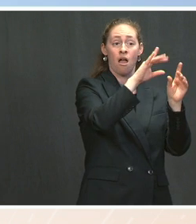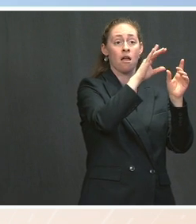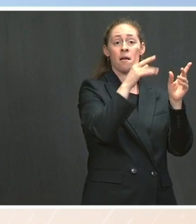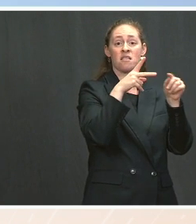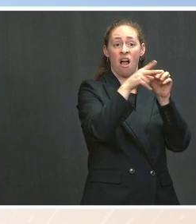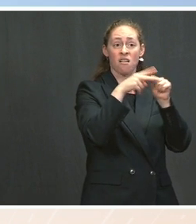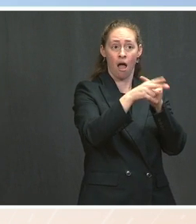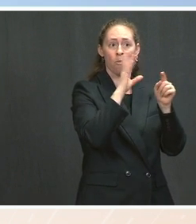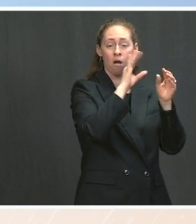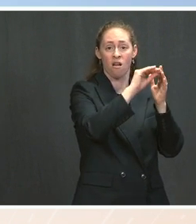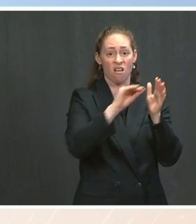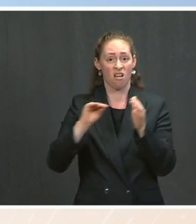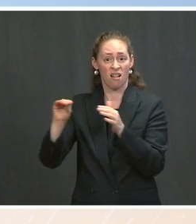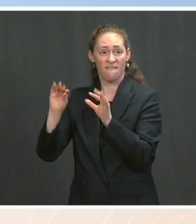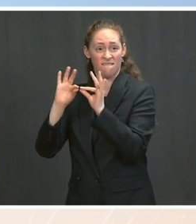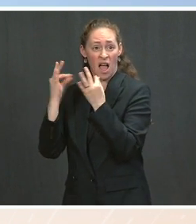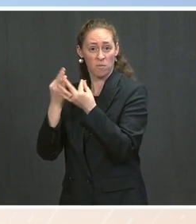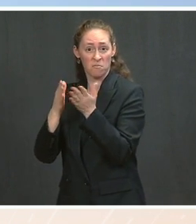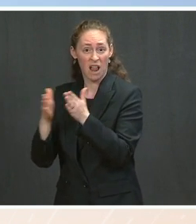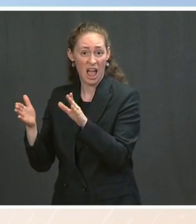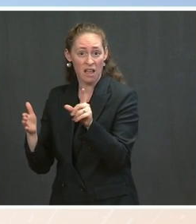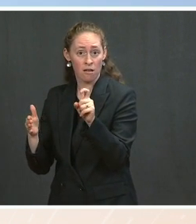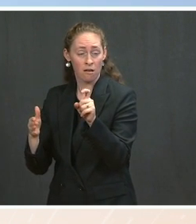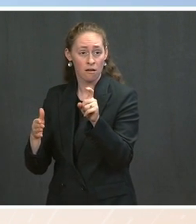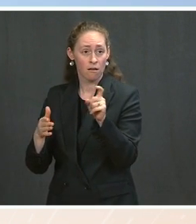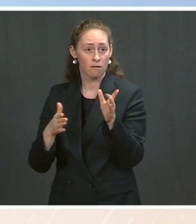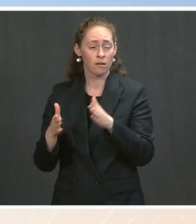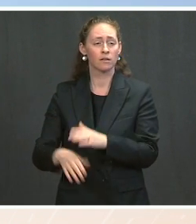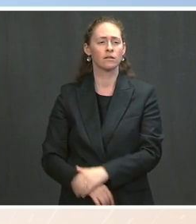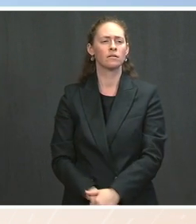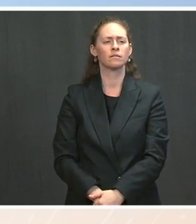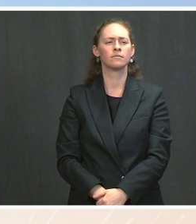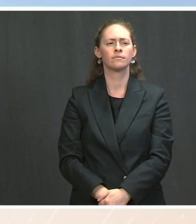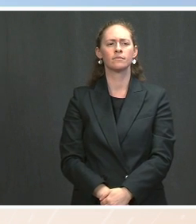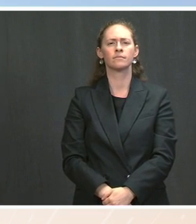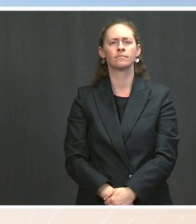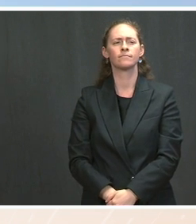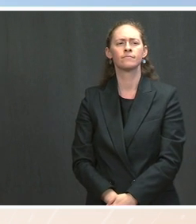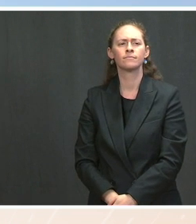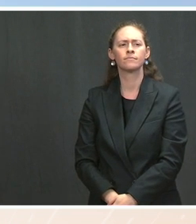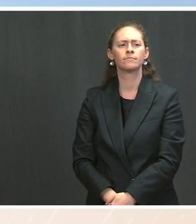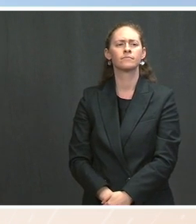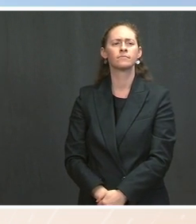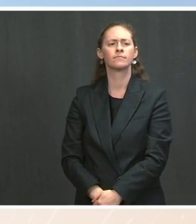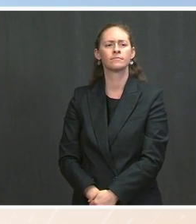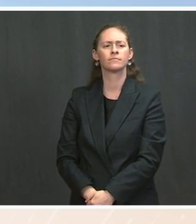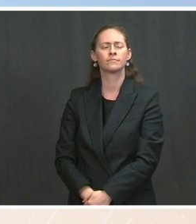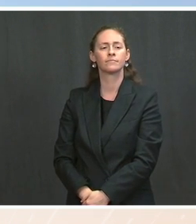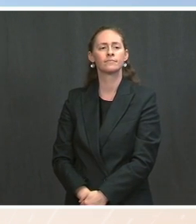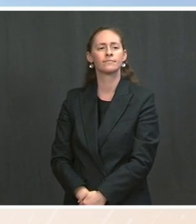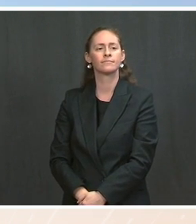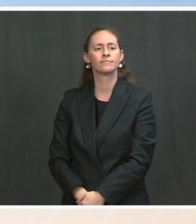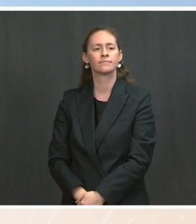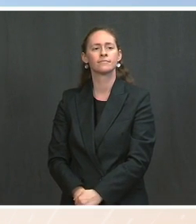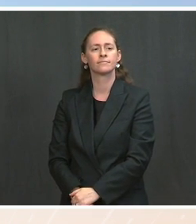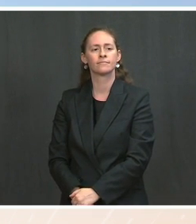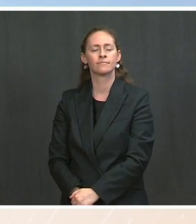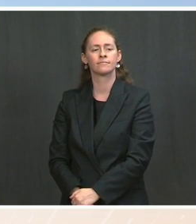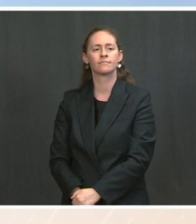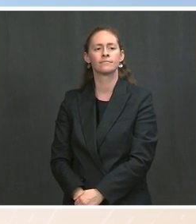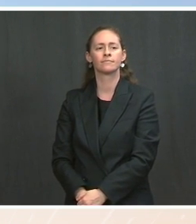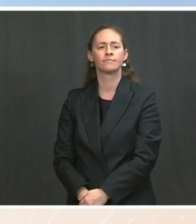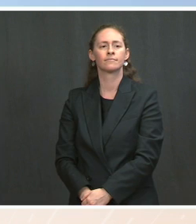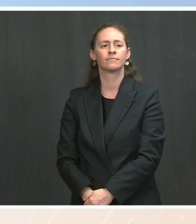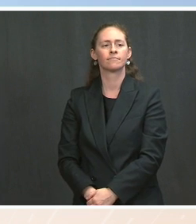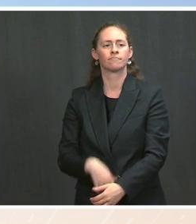Well, look, I think the reason I referenced the CHIPS proposal and, of course, the Frontiers proposal is because, as you